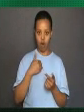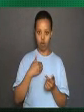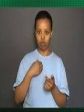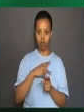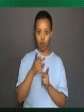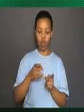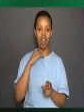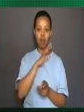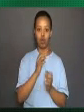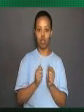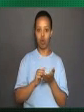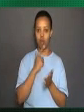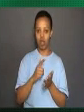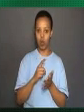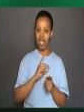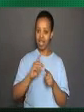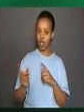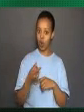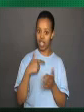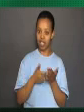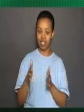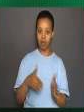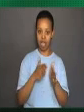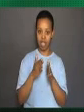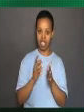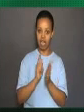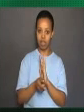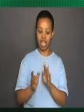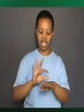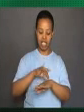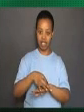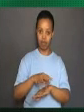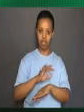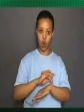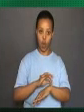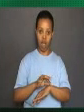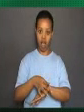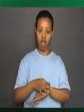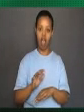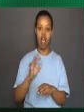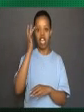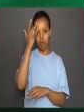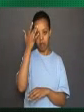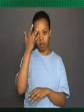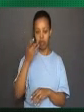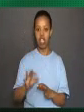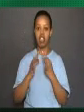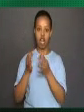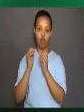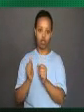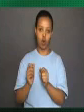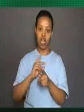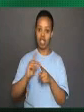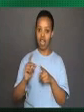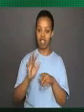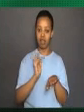Direct contact is the route in which skin infections are transmitted. Direct